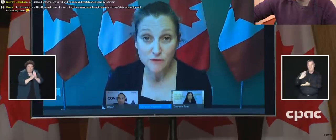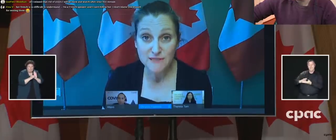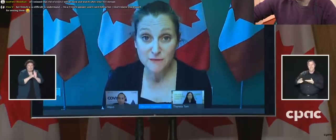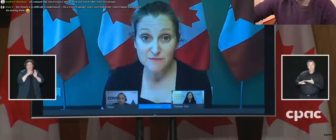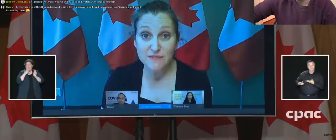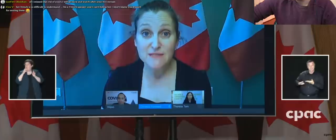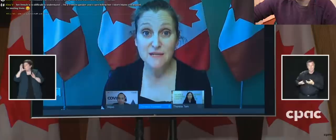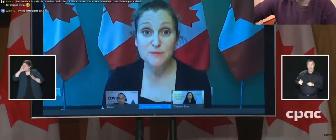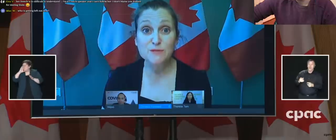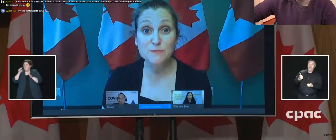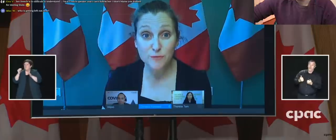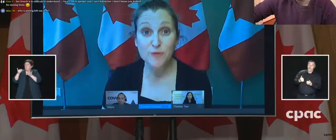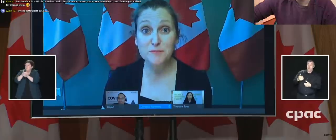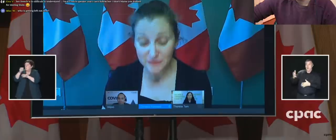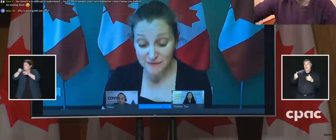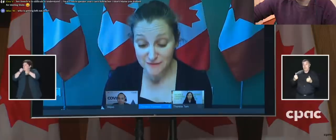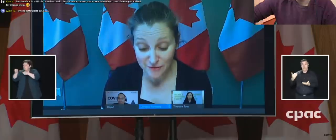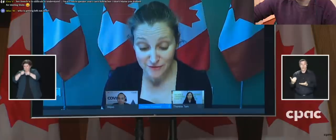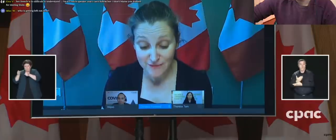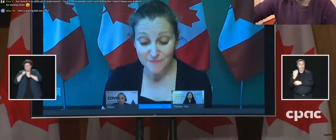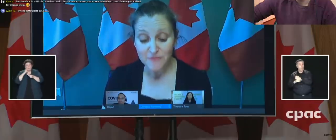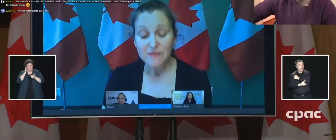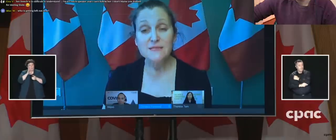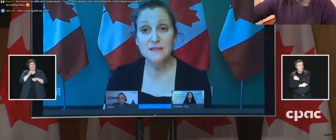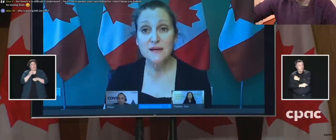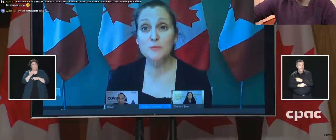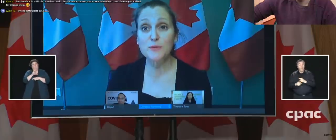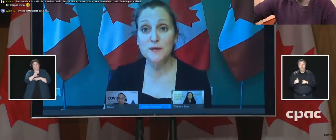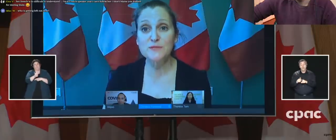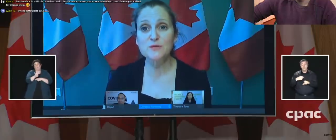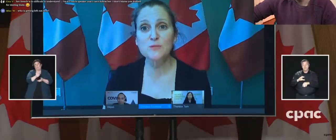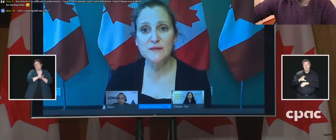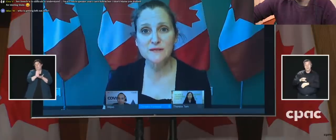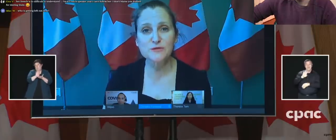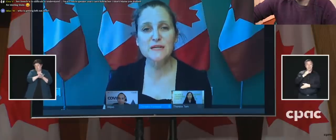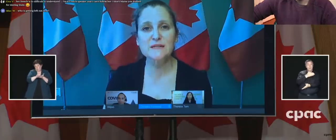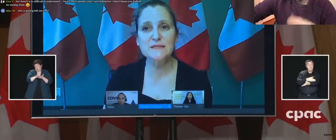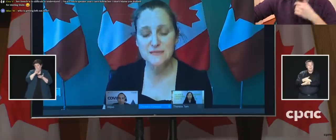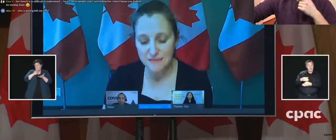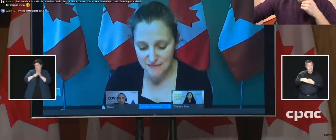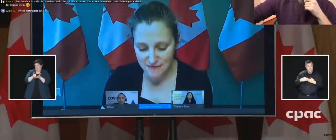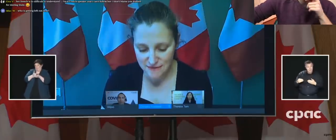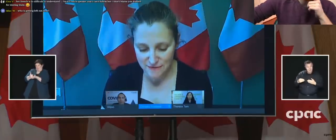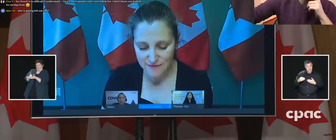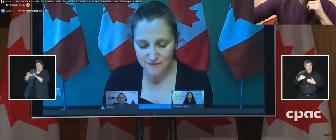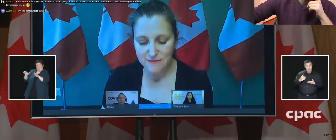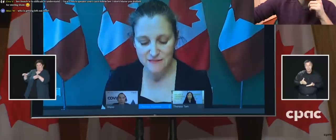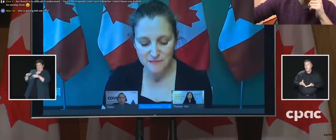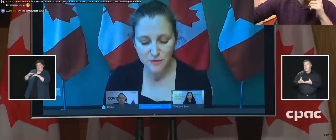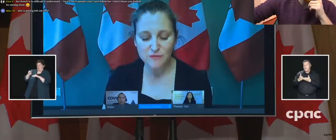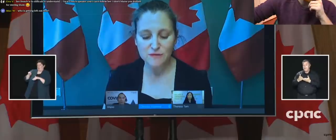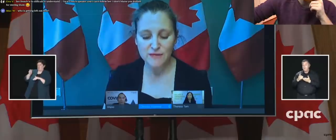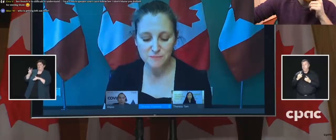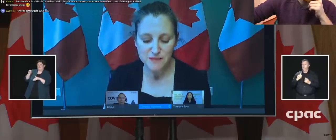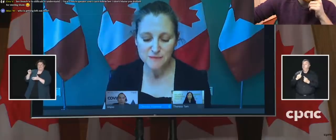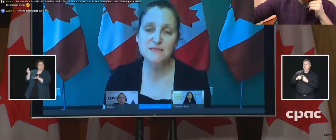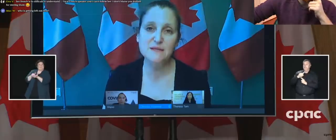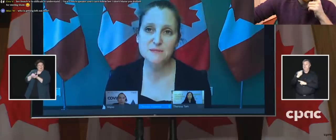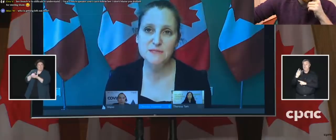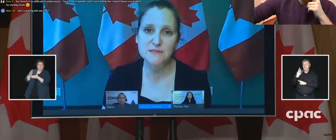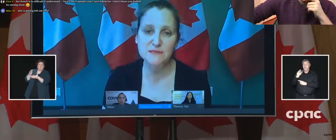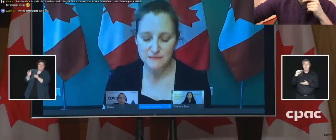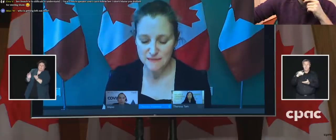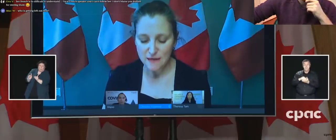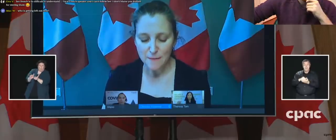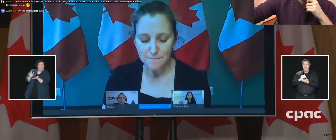will also invest up to $4 billion to help up to 160,000 small and medium